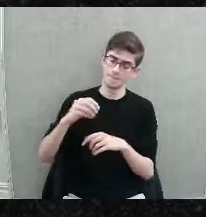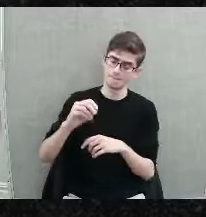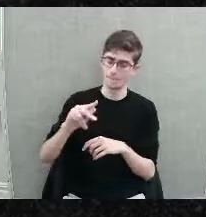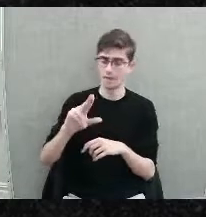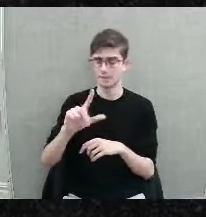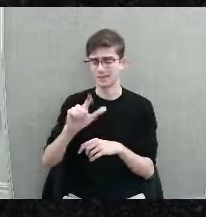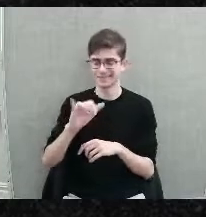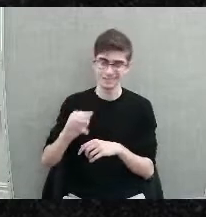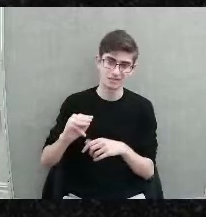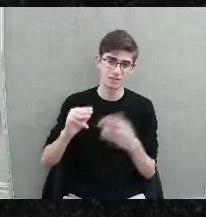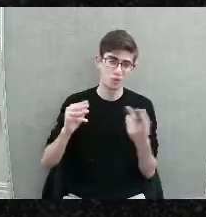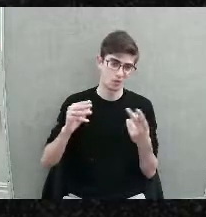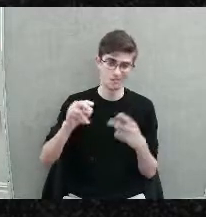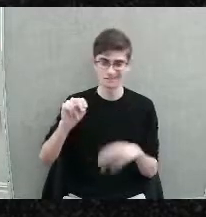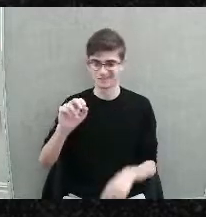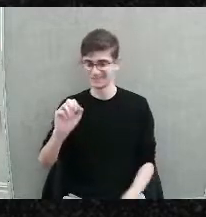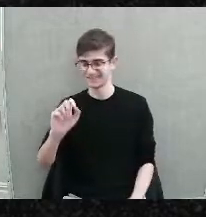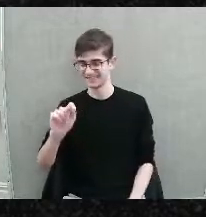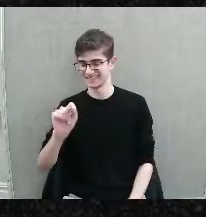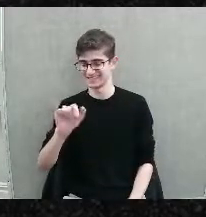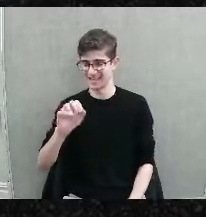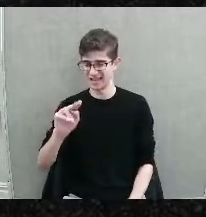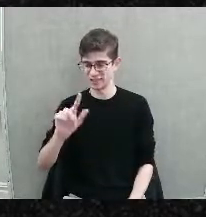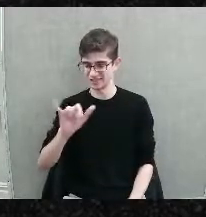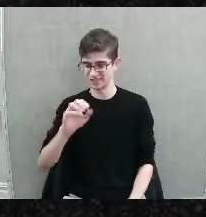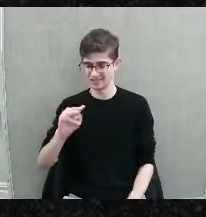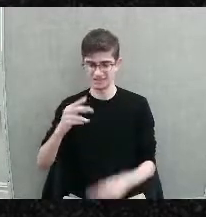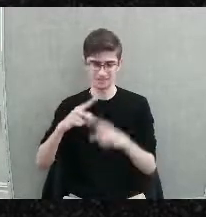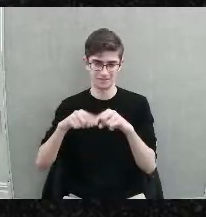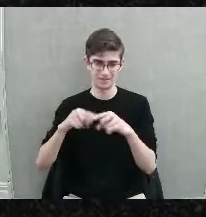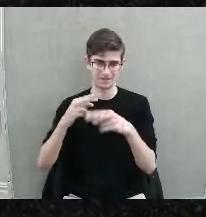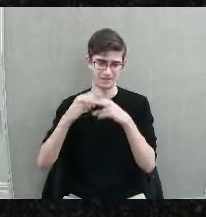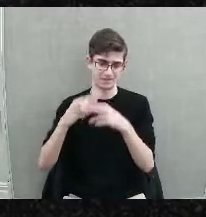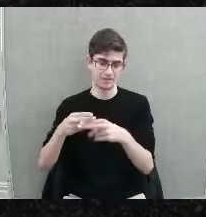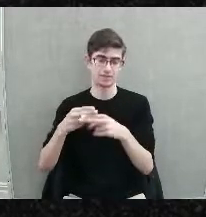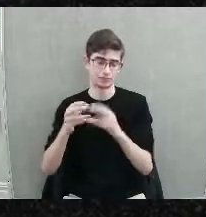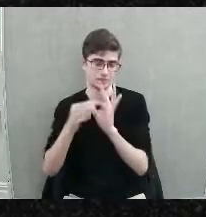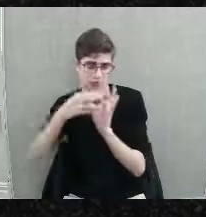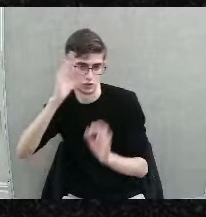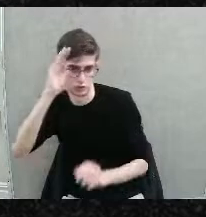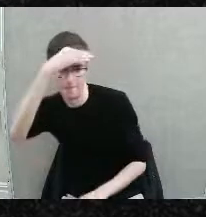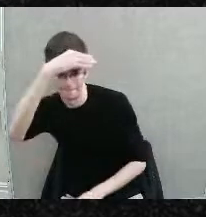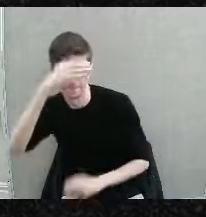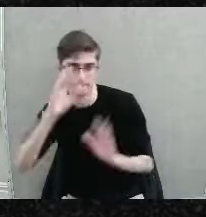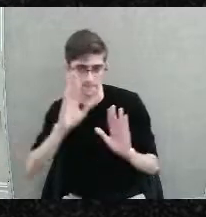it, but a neoliberal populism with Trump, and these being two